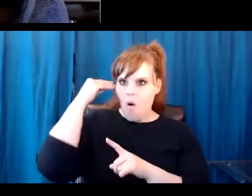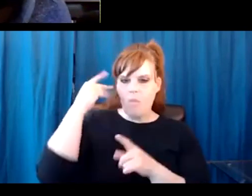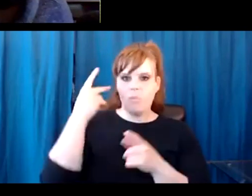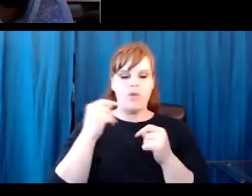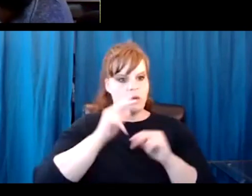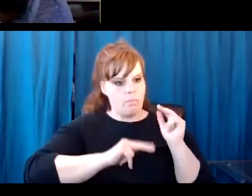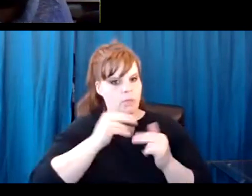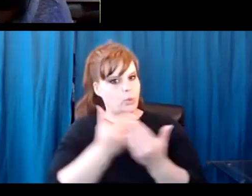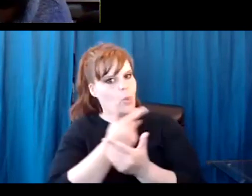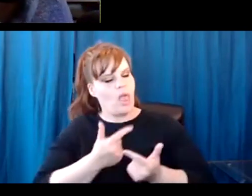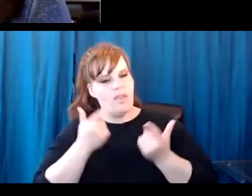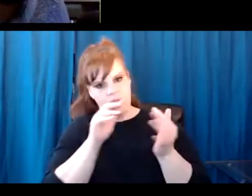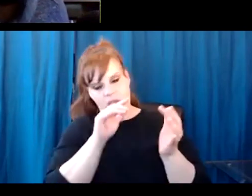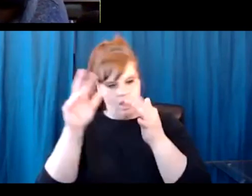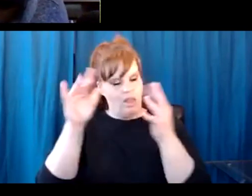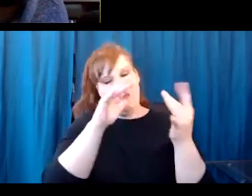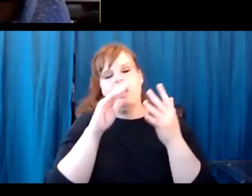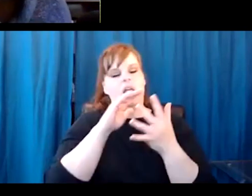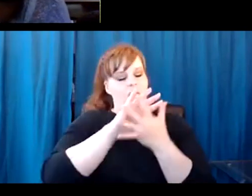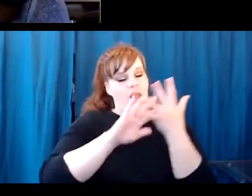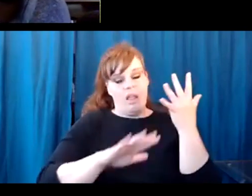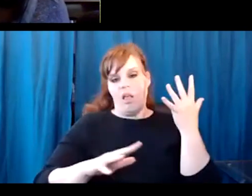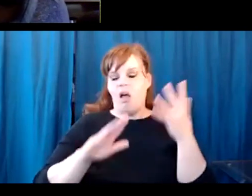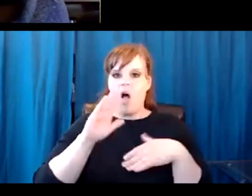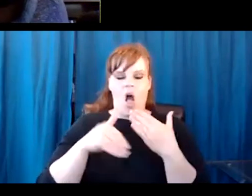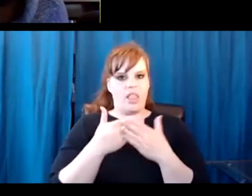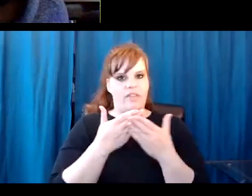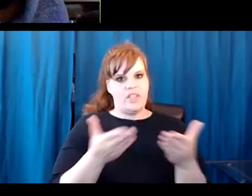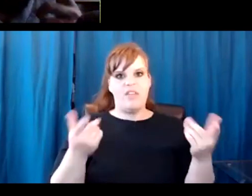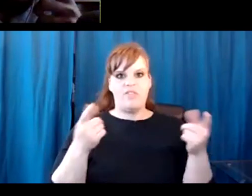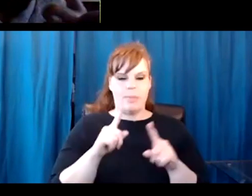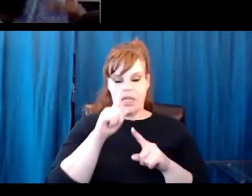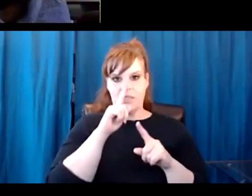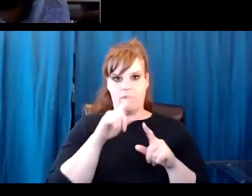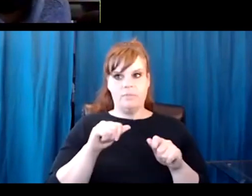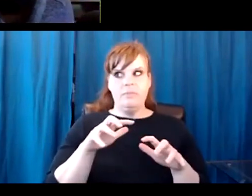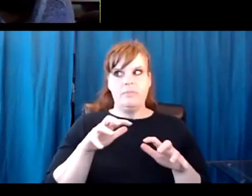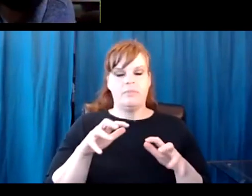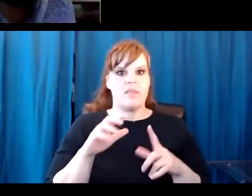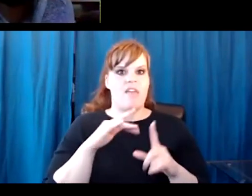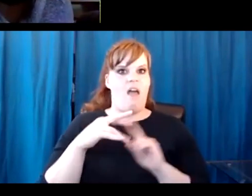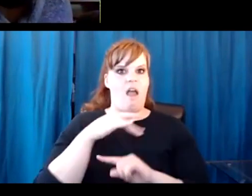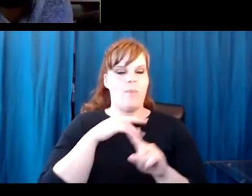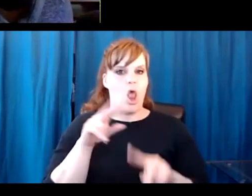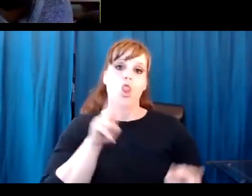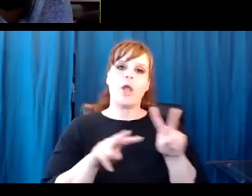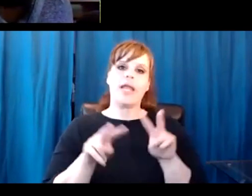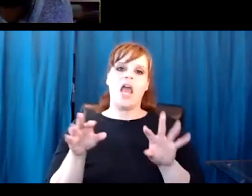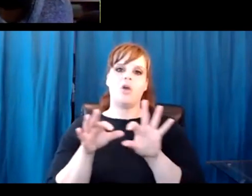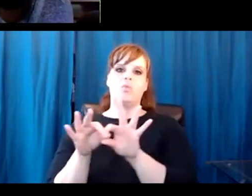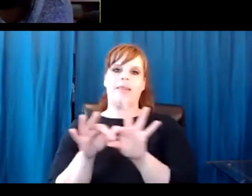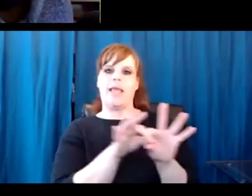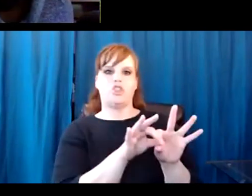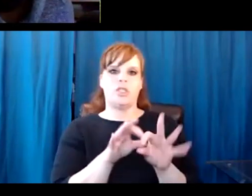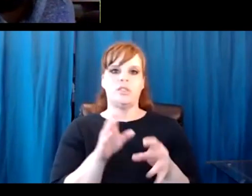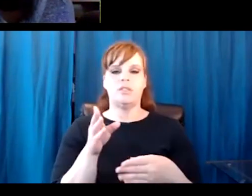for themselves, et cetera, like all this stuff is happening in this very charged environment. Look at even just the relations between, you